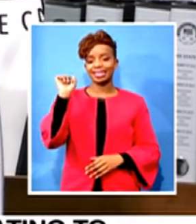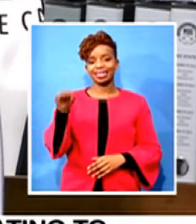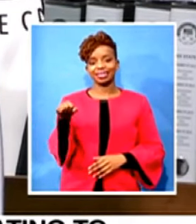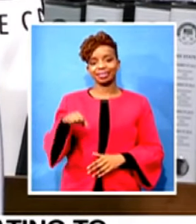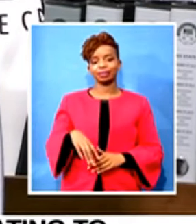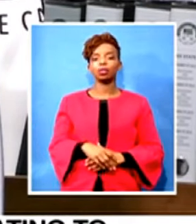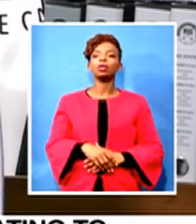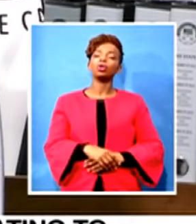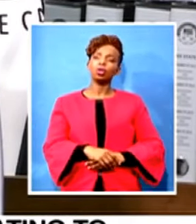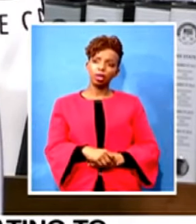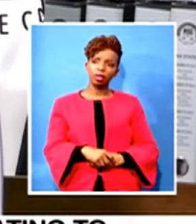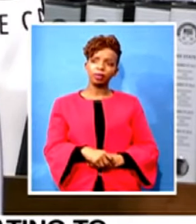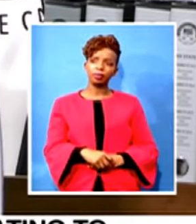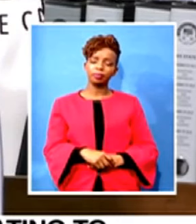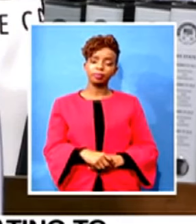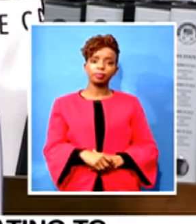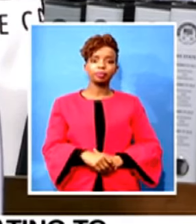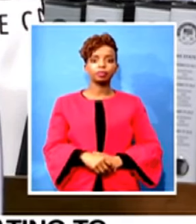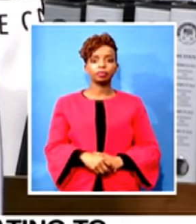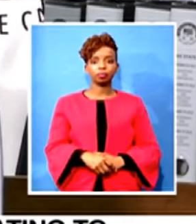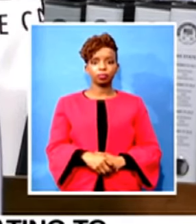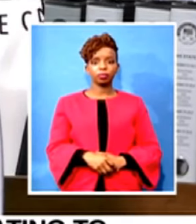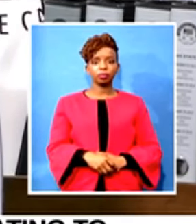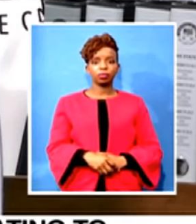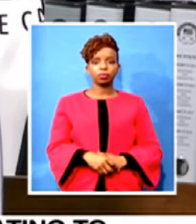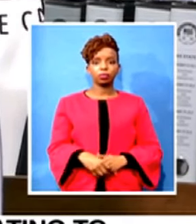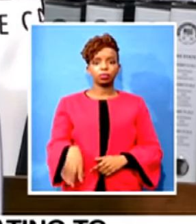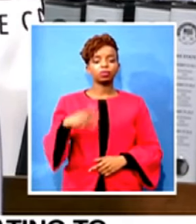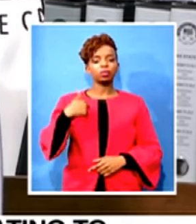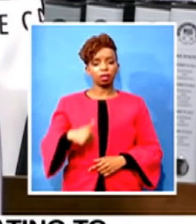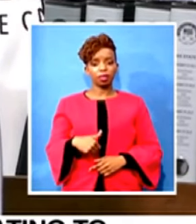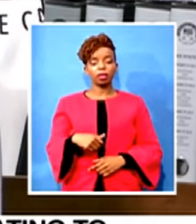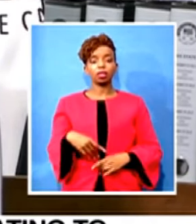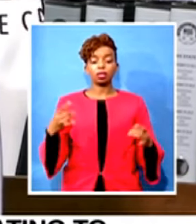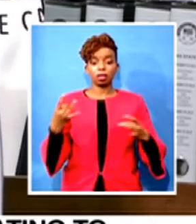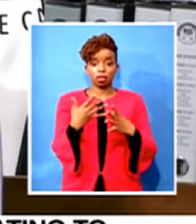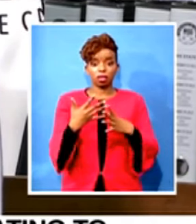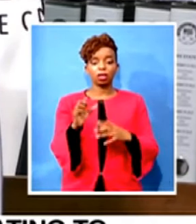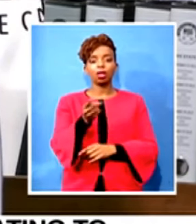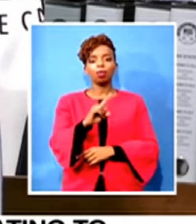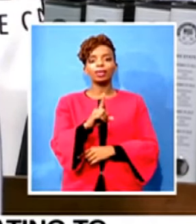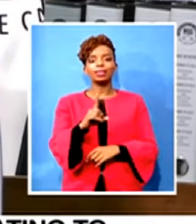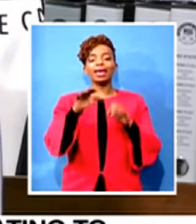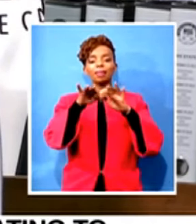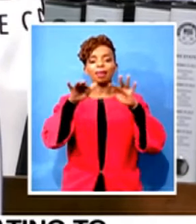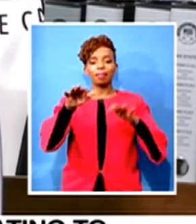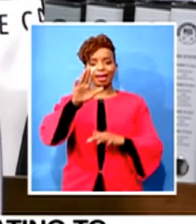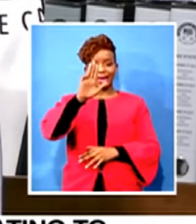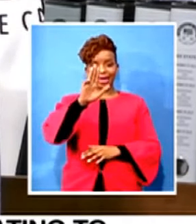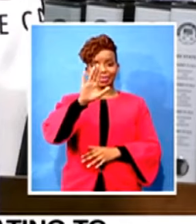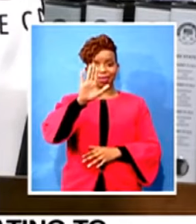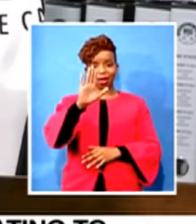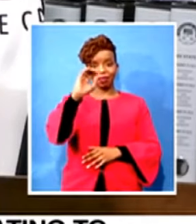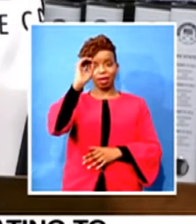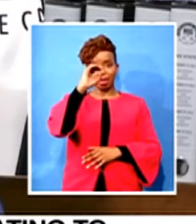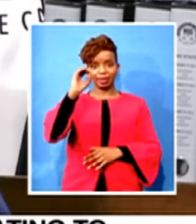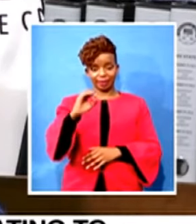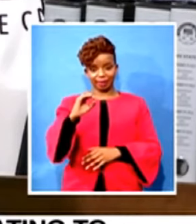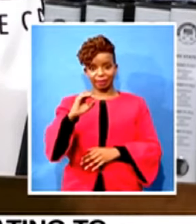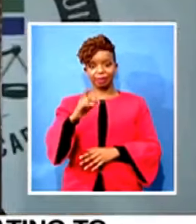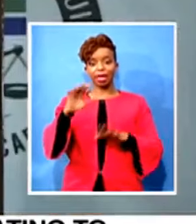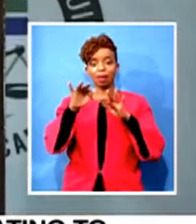I would say 95% of people that we trained, they knew what was asbestos. Yes, but let me just